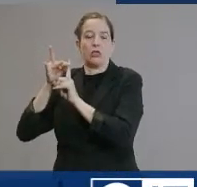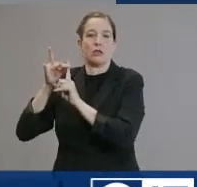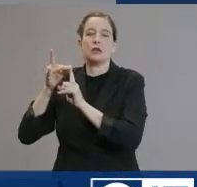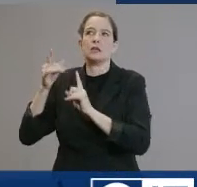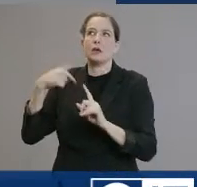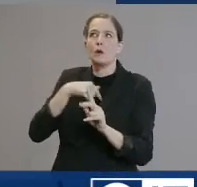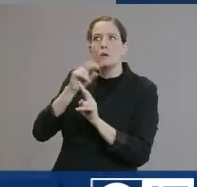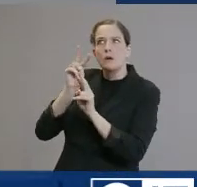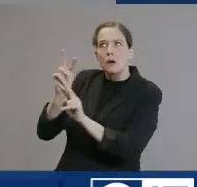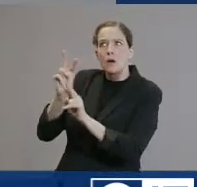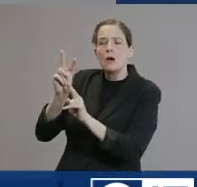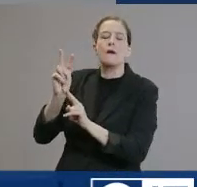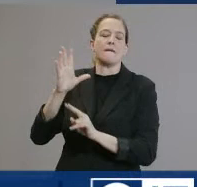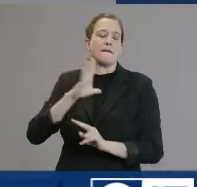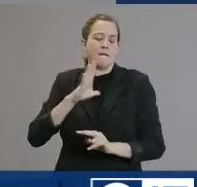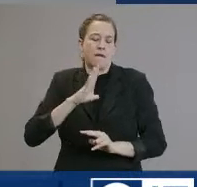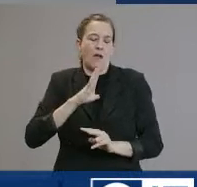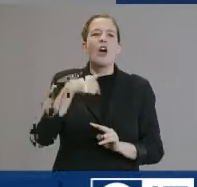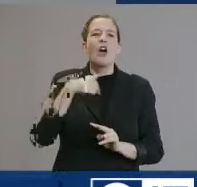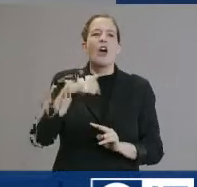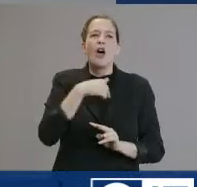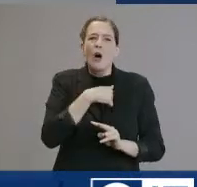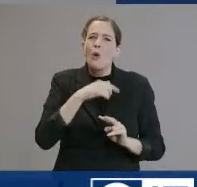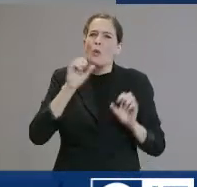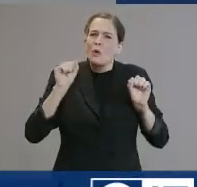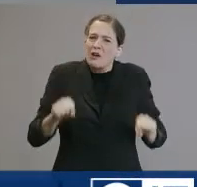we were, and we were able to launch this at